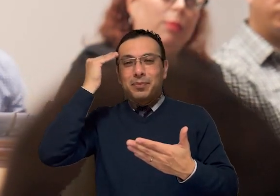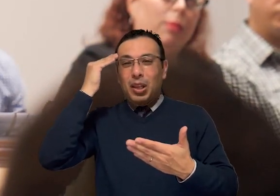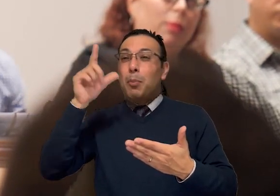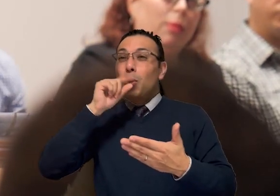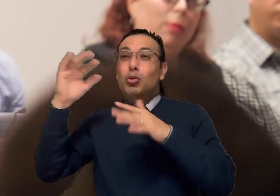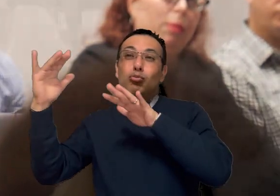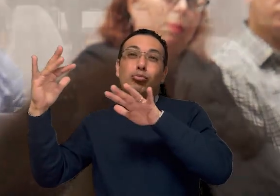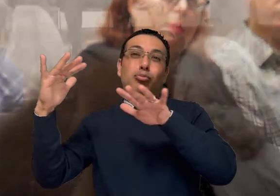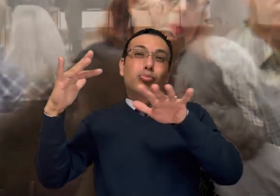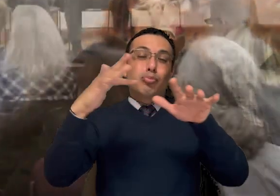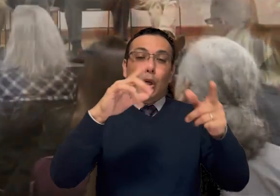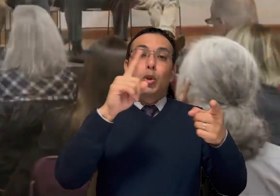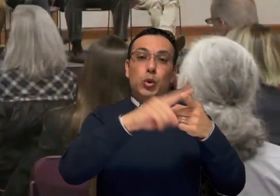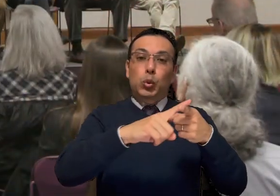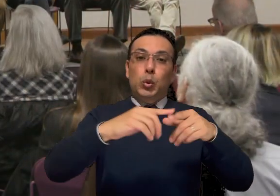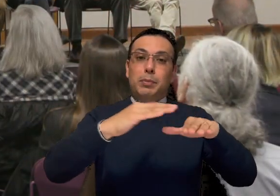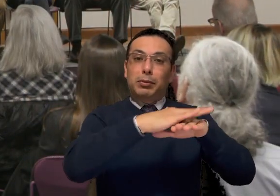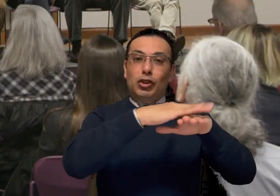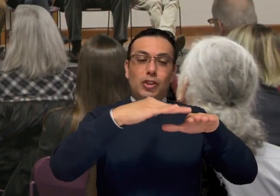life and any other wildlife?